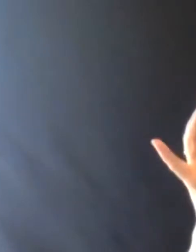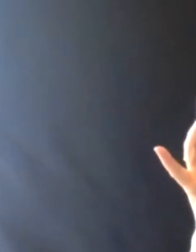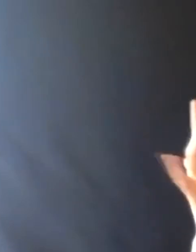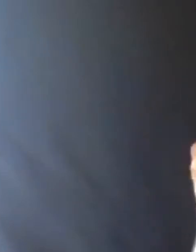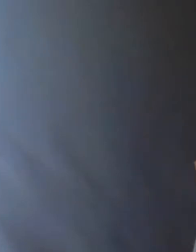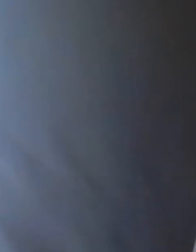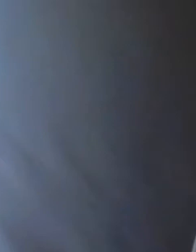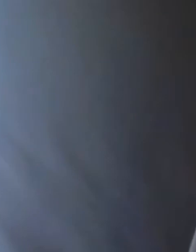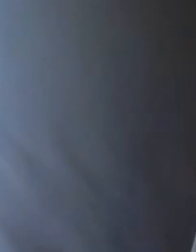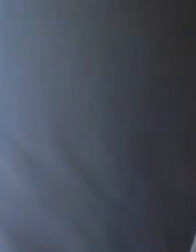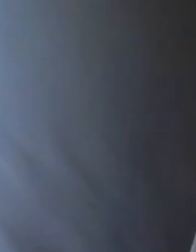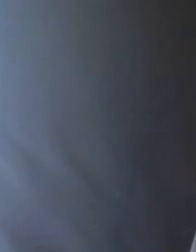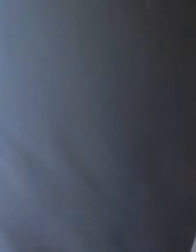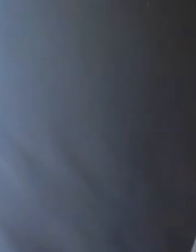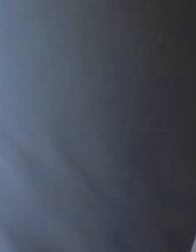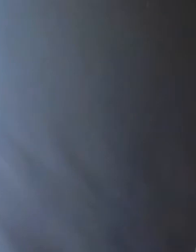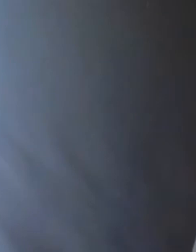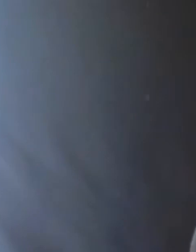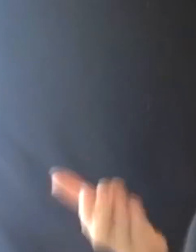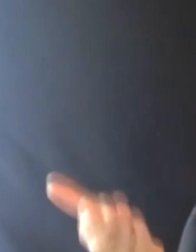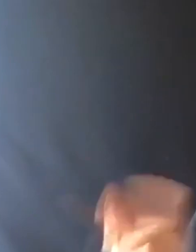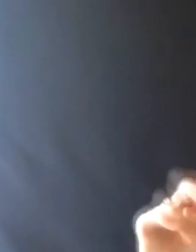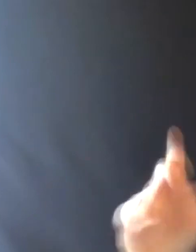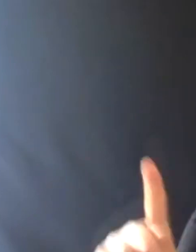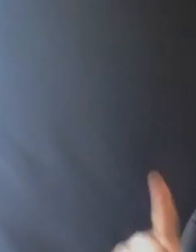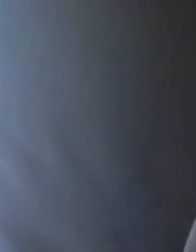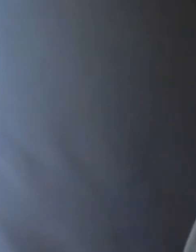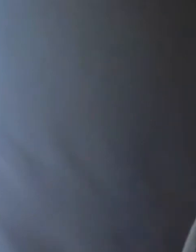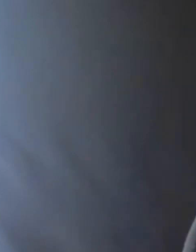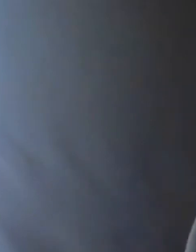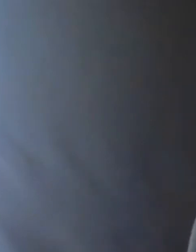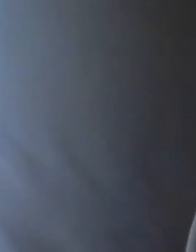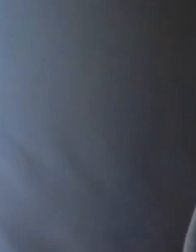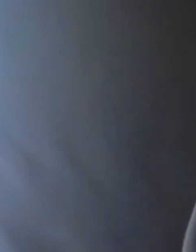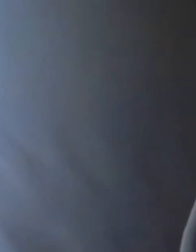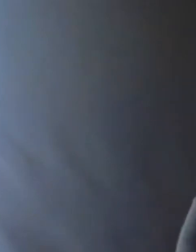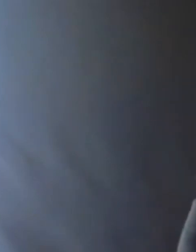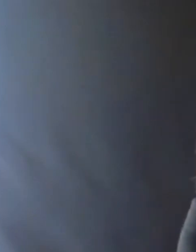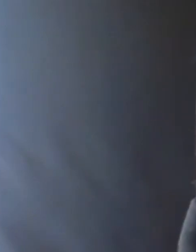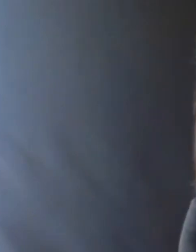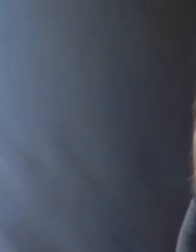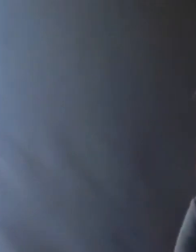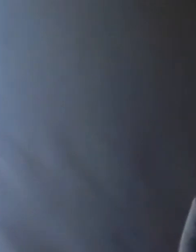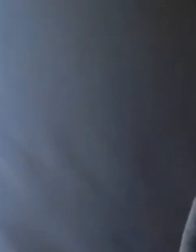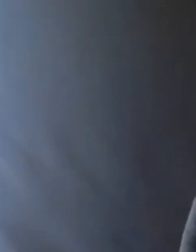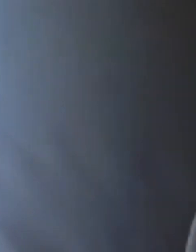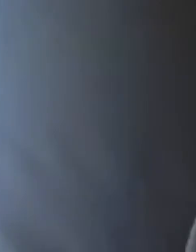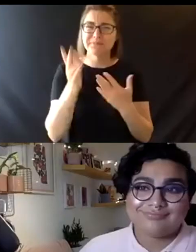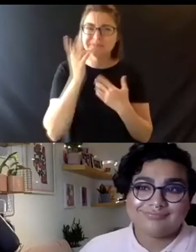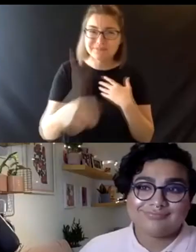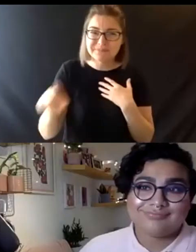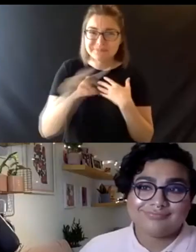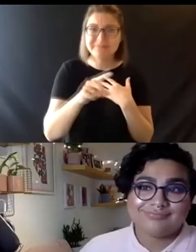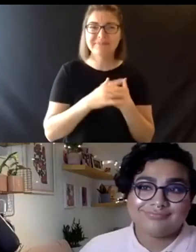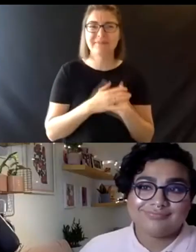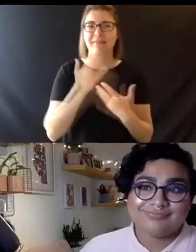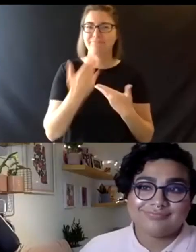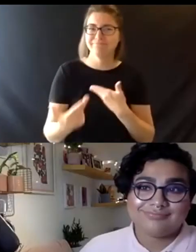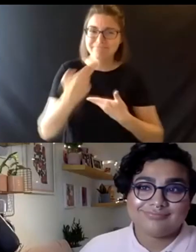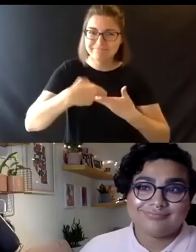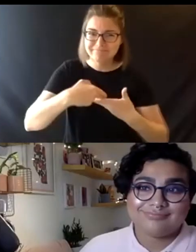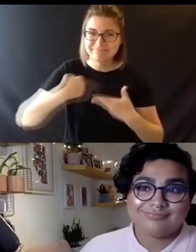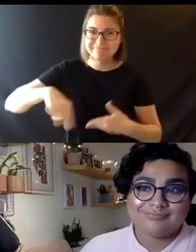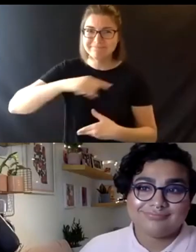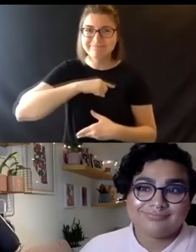Nick, take it away. What a lovely introduction, Wesley. Thank you so much. It's nice to see all of you, and thank you for joining us for